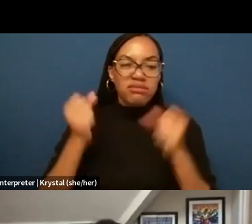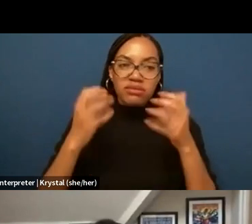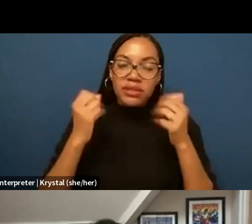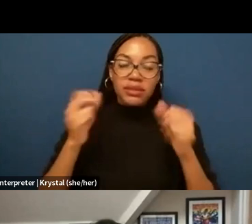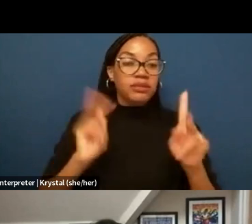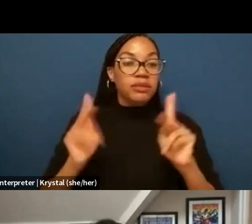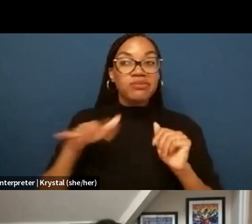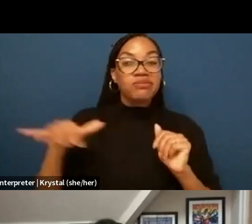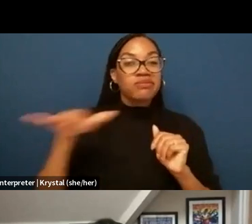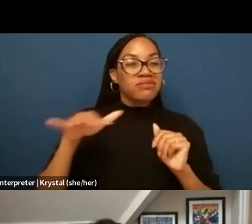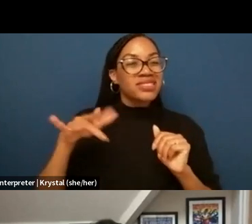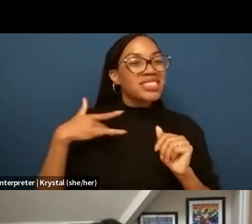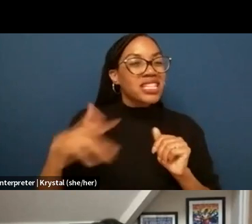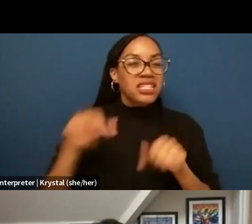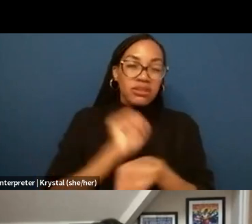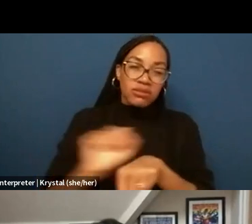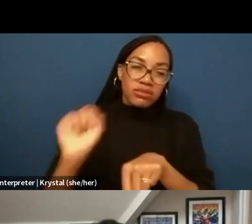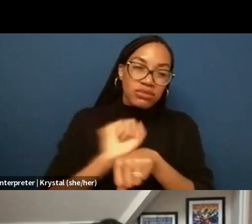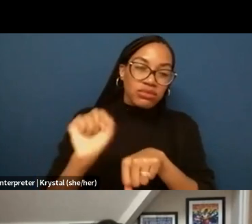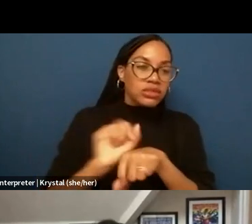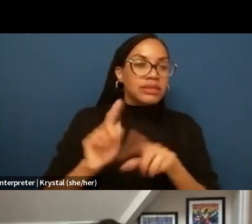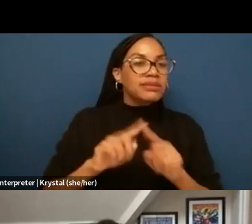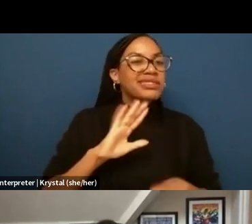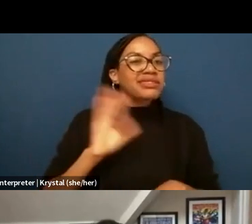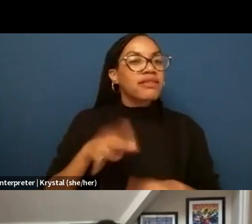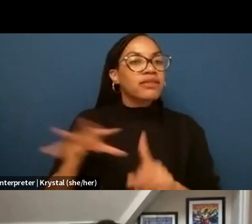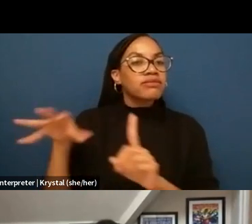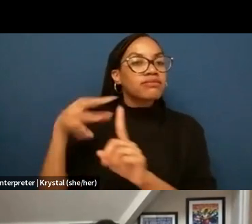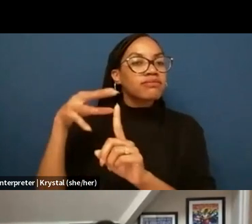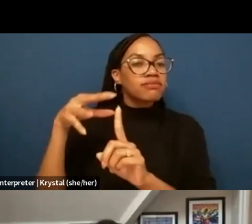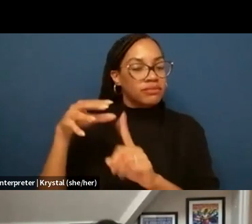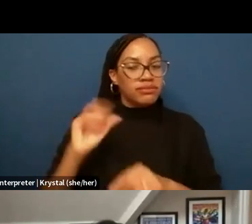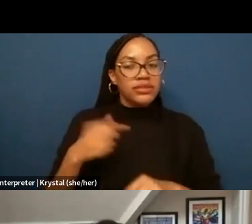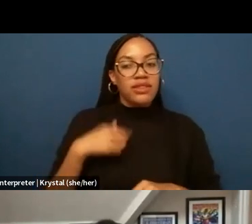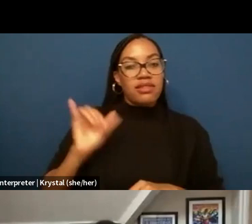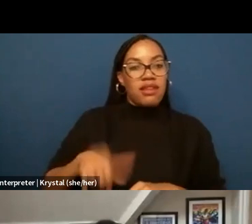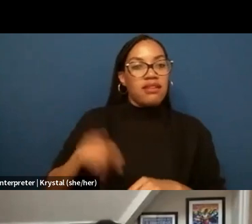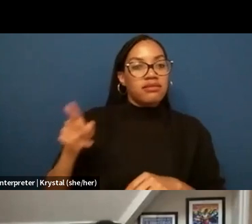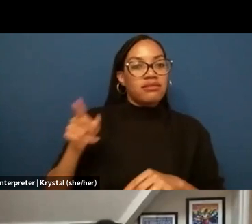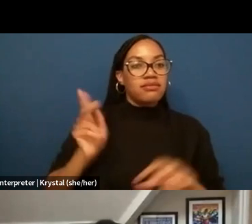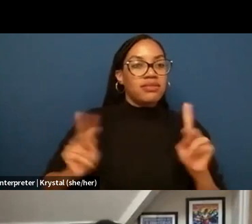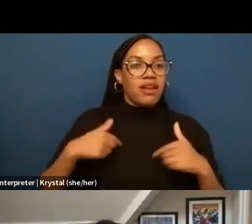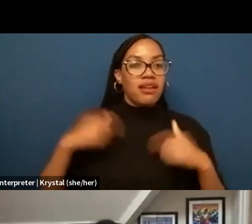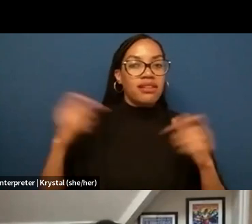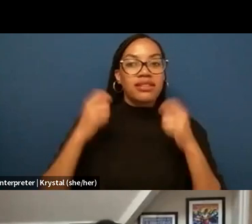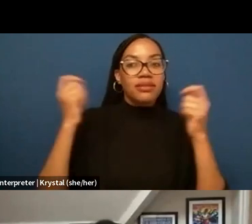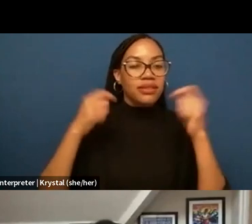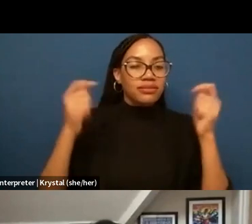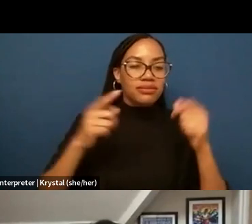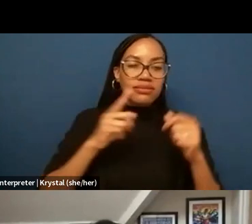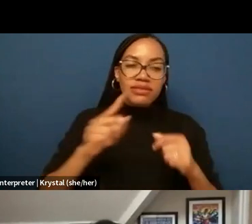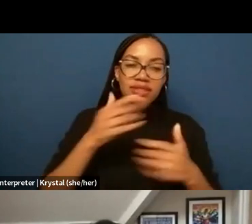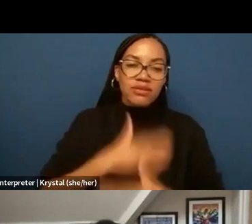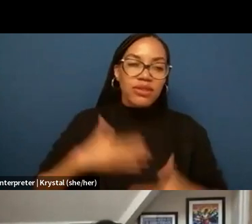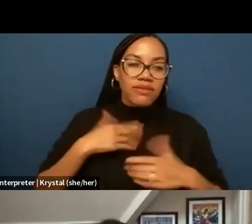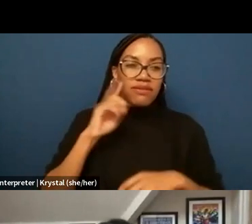but don't necessarily get their names elevated. I think that's the lineage that I come from and the people that I celebrate and I'm consistently grateful for every single